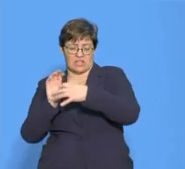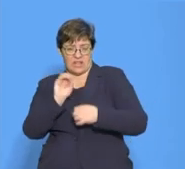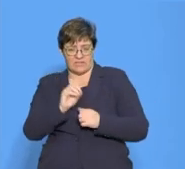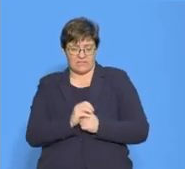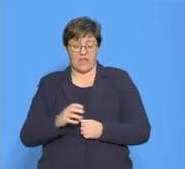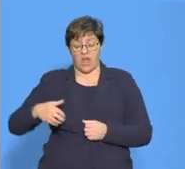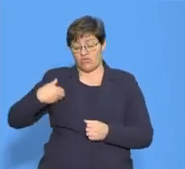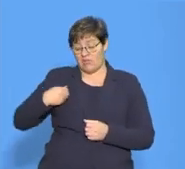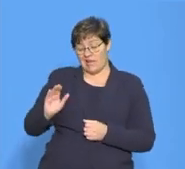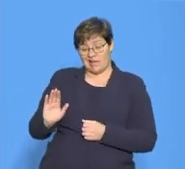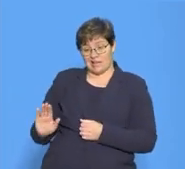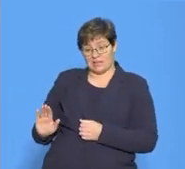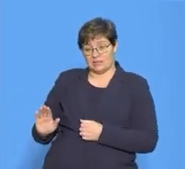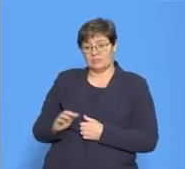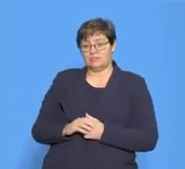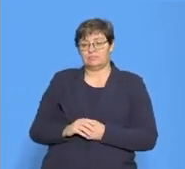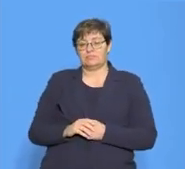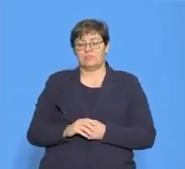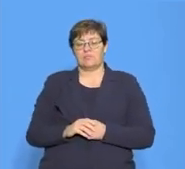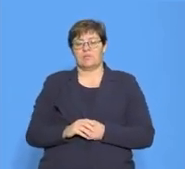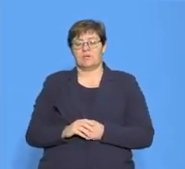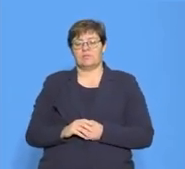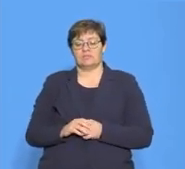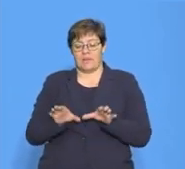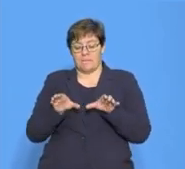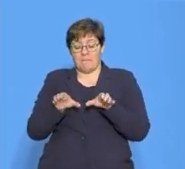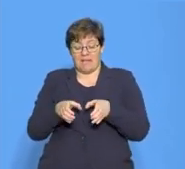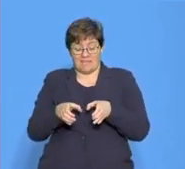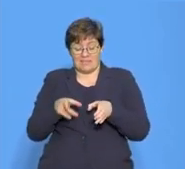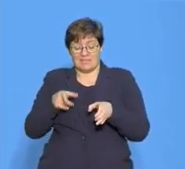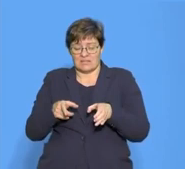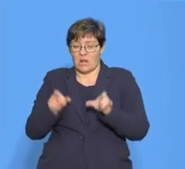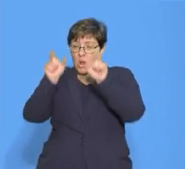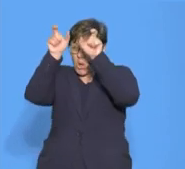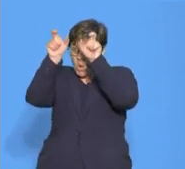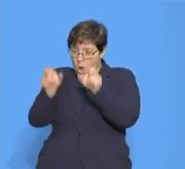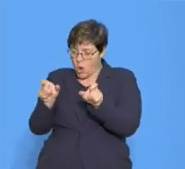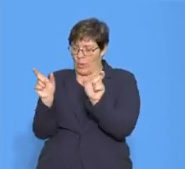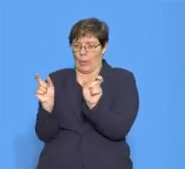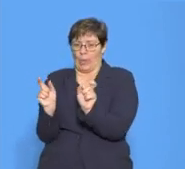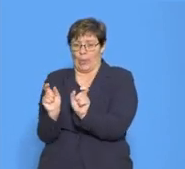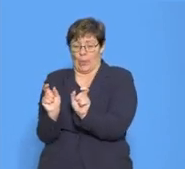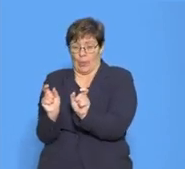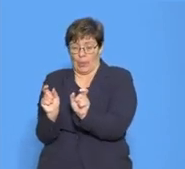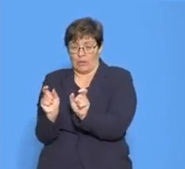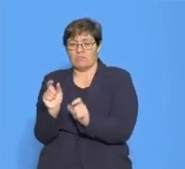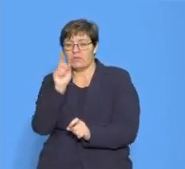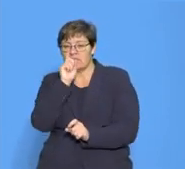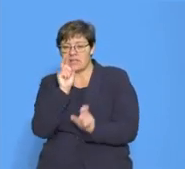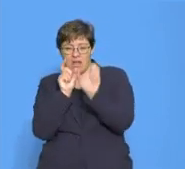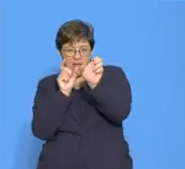are attached. Okay, so in a gorilla, we talk about the pelvis